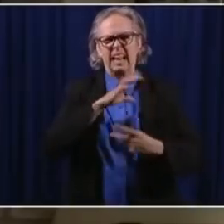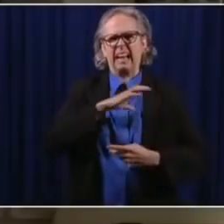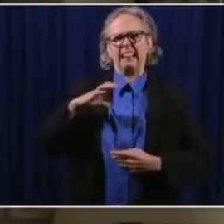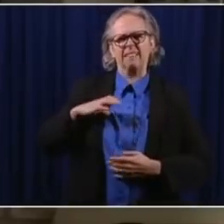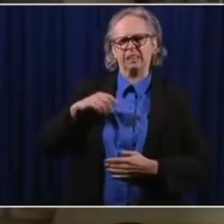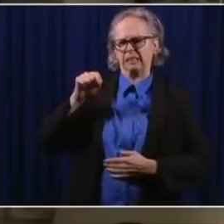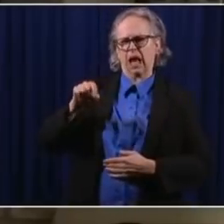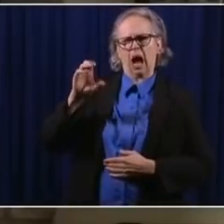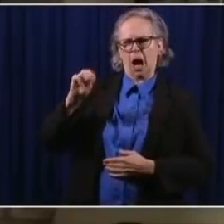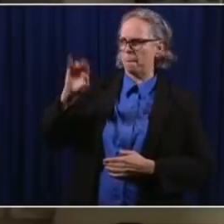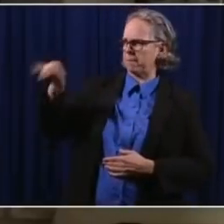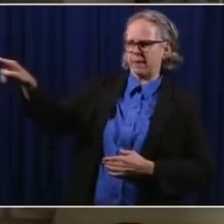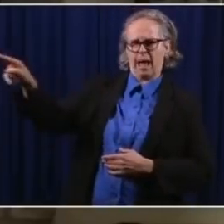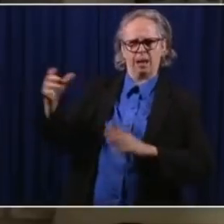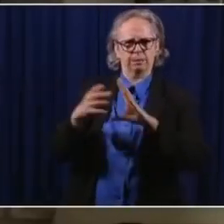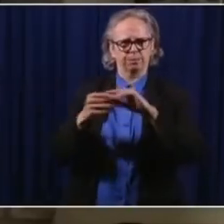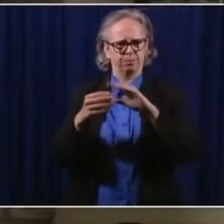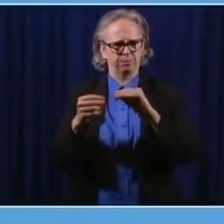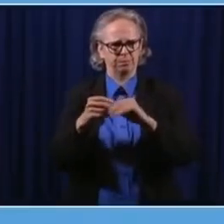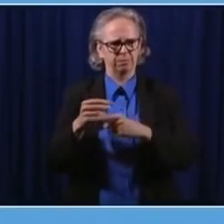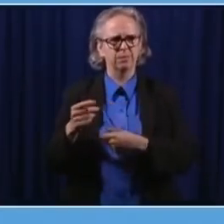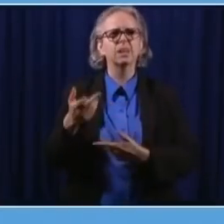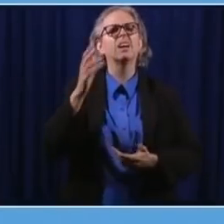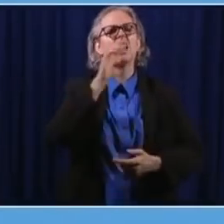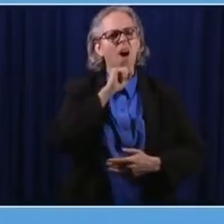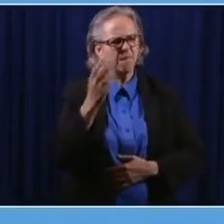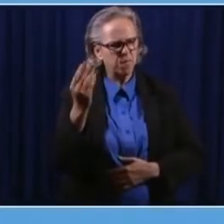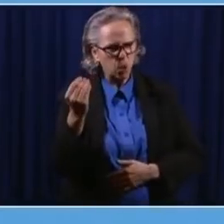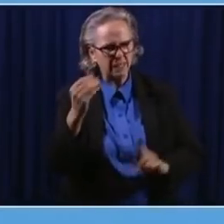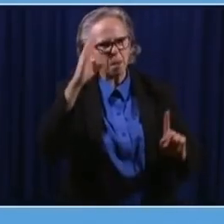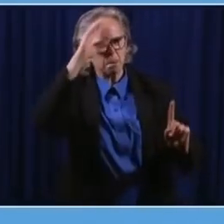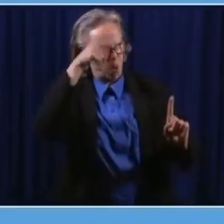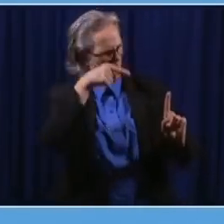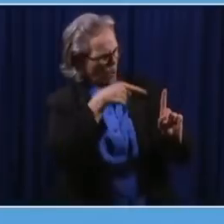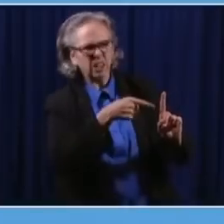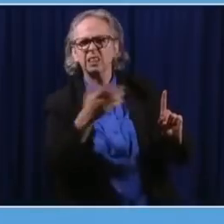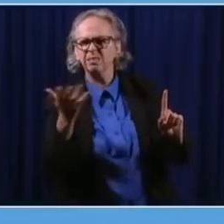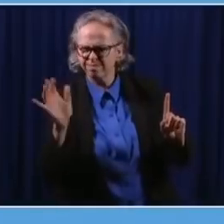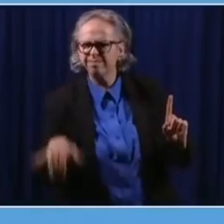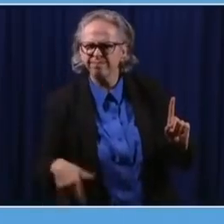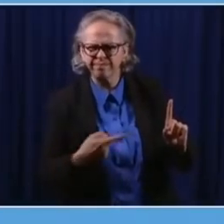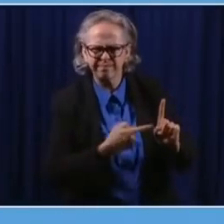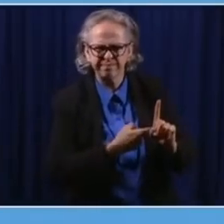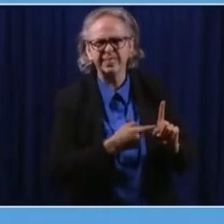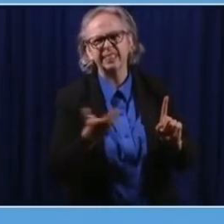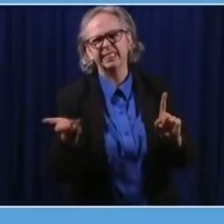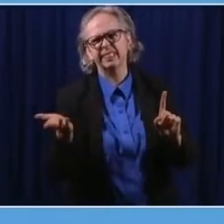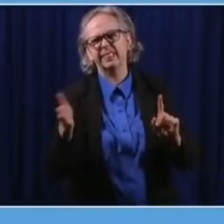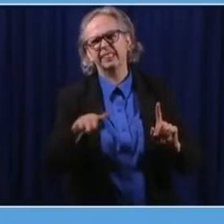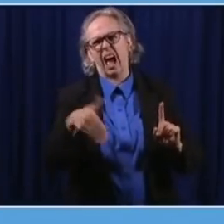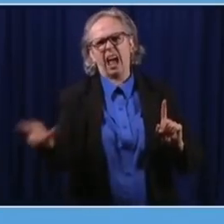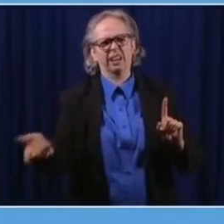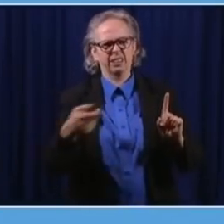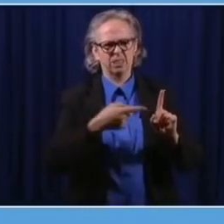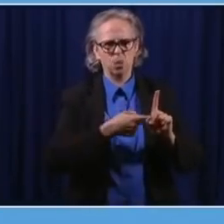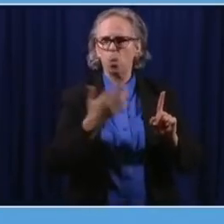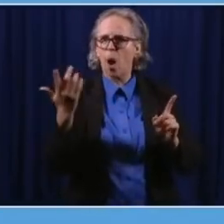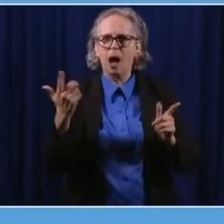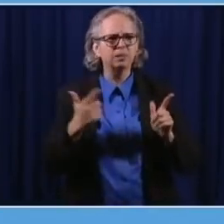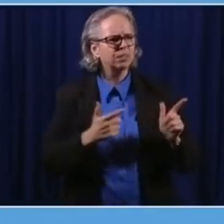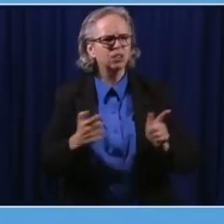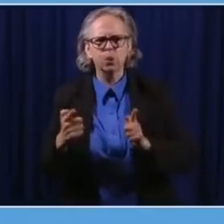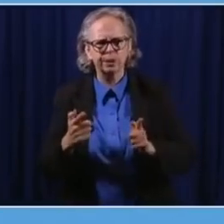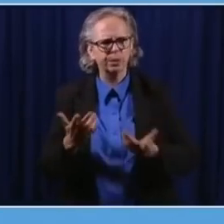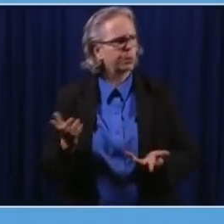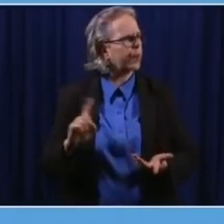14-year-old boy dies after shooting in Lorraine Park, police say. The boy was found near a